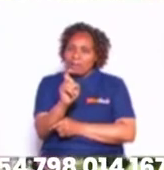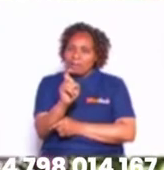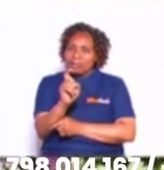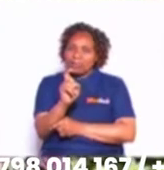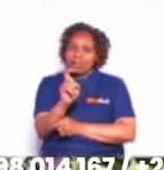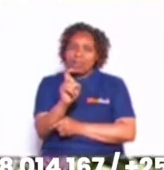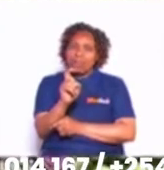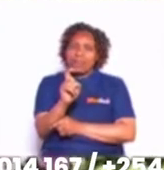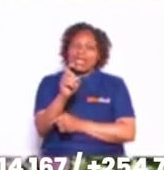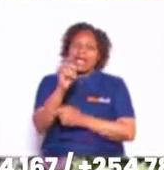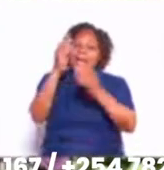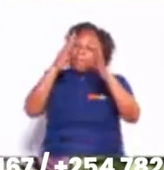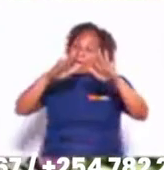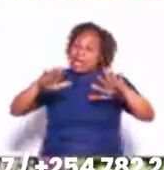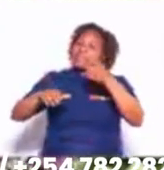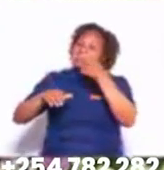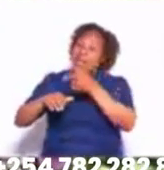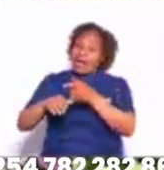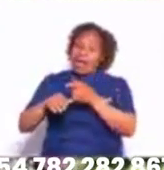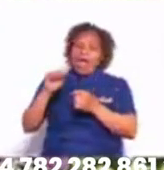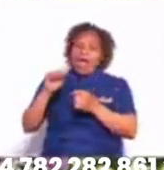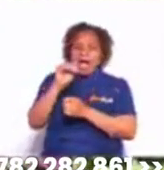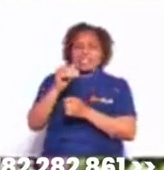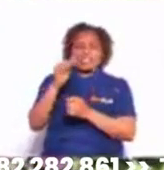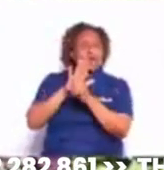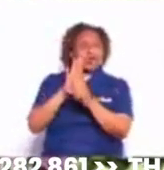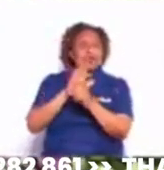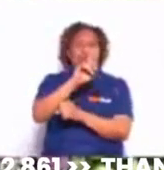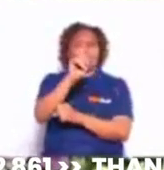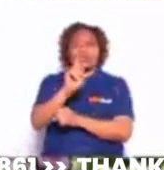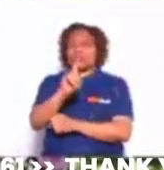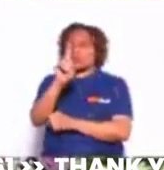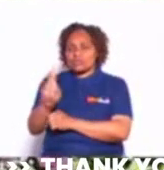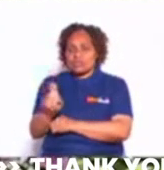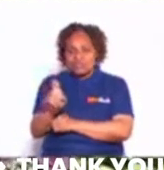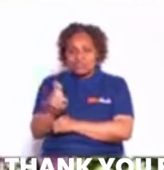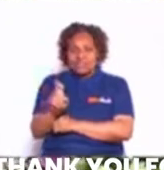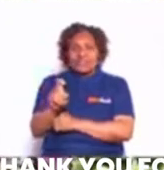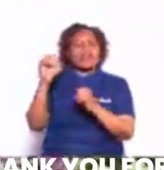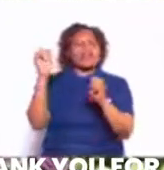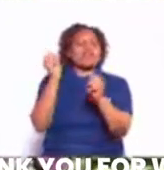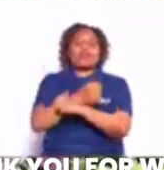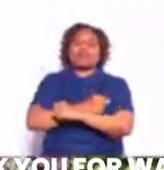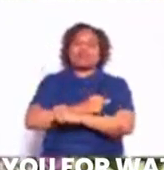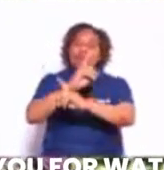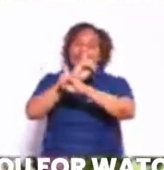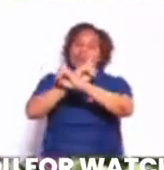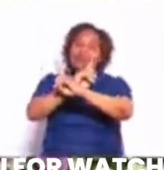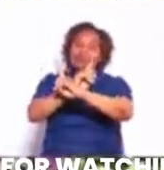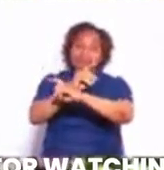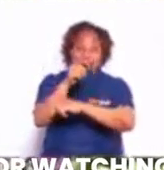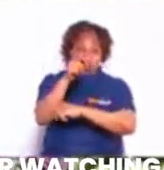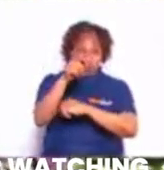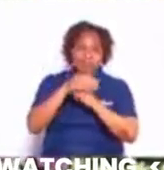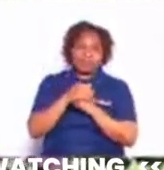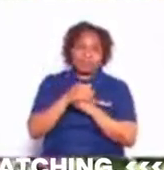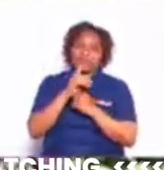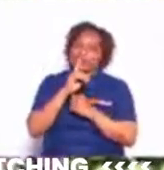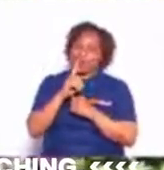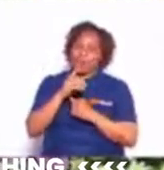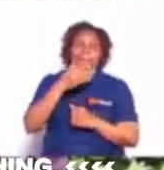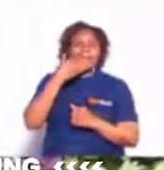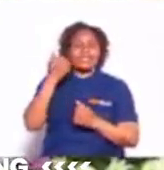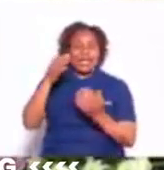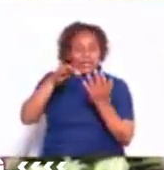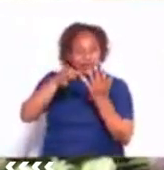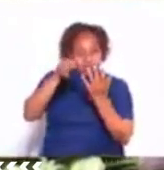In the parliament, they'll be asking him a lot of questions, and he will not be able to defend you. So you better